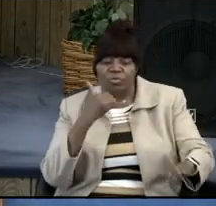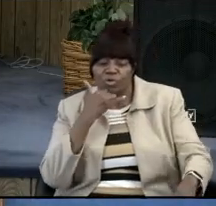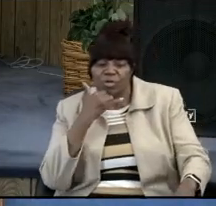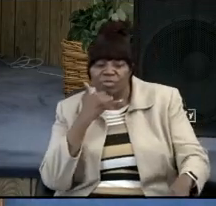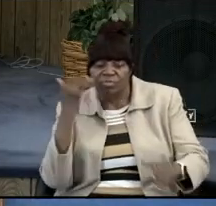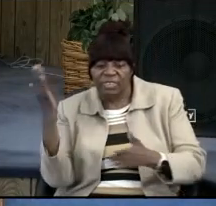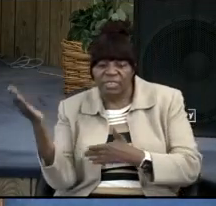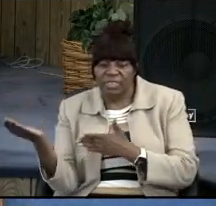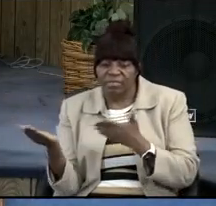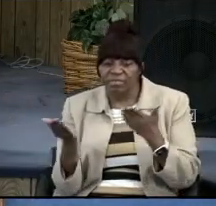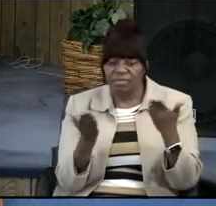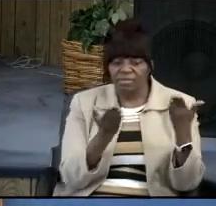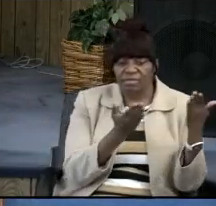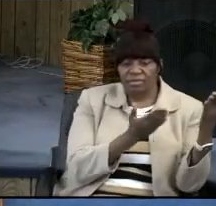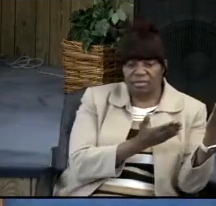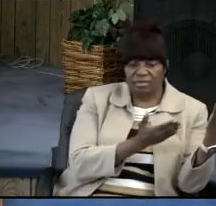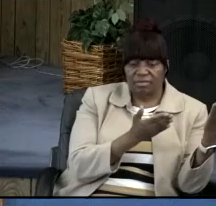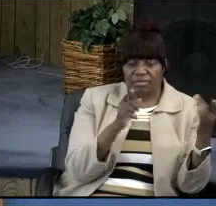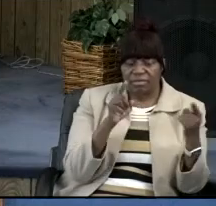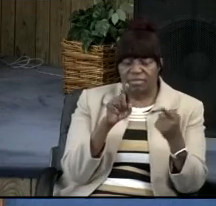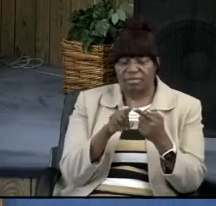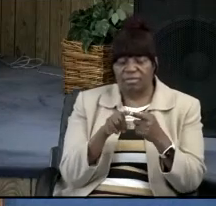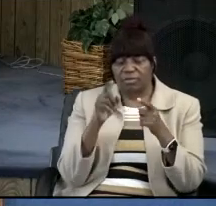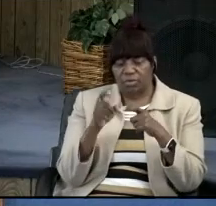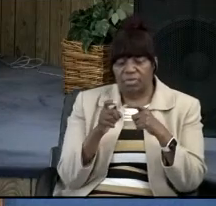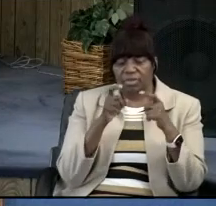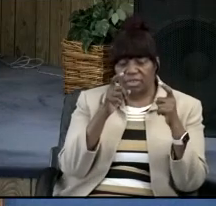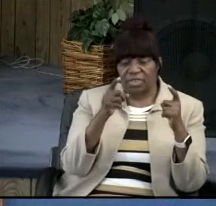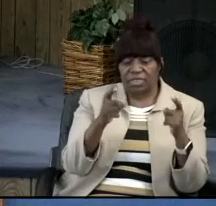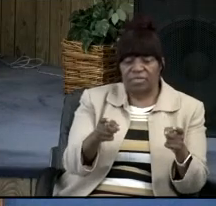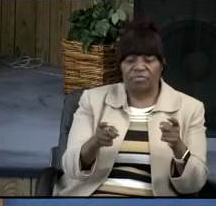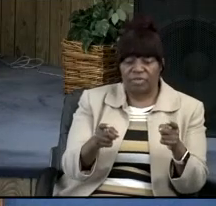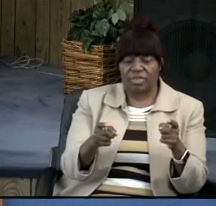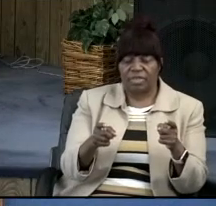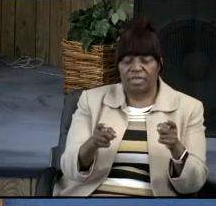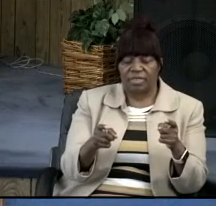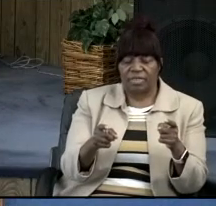up its children to a gifted pedophile.